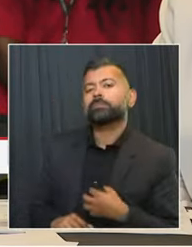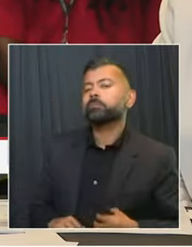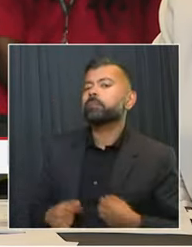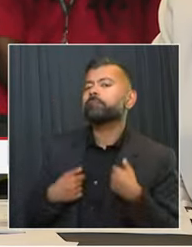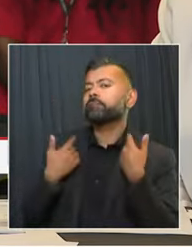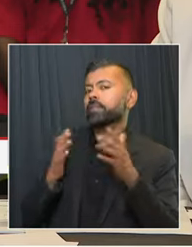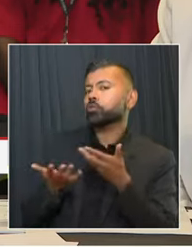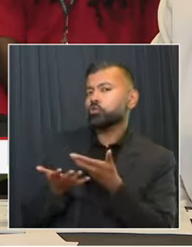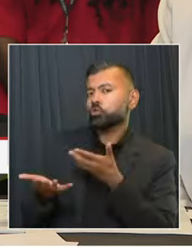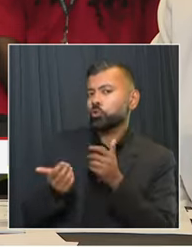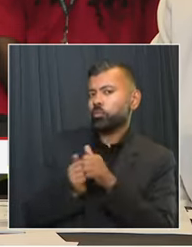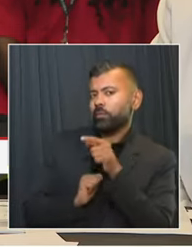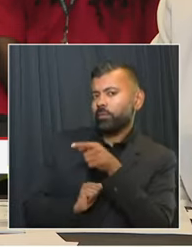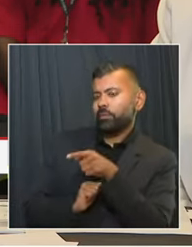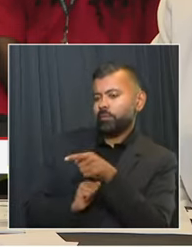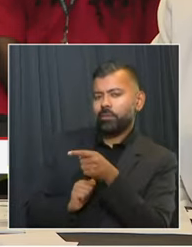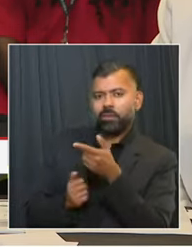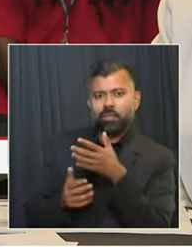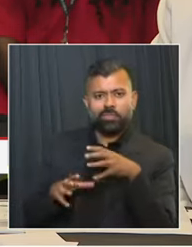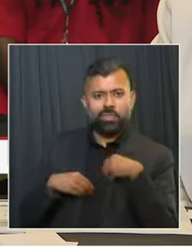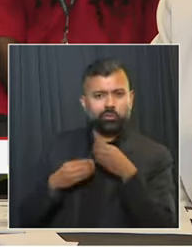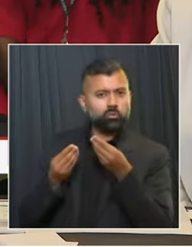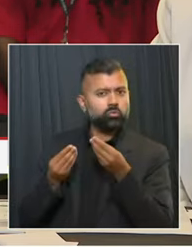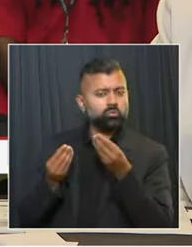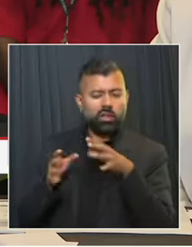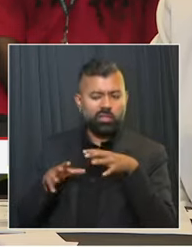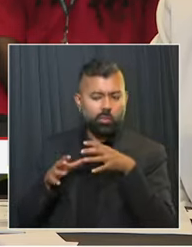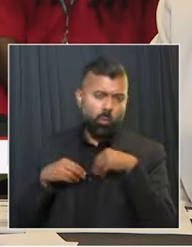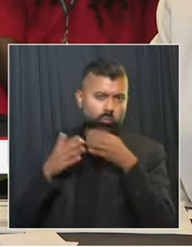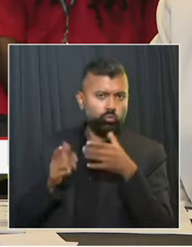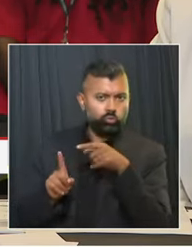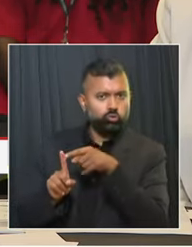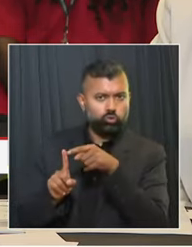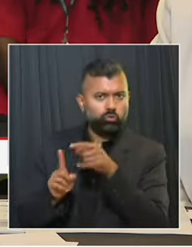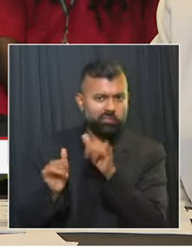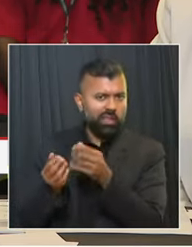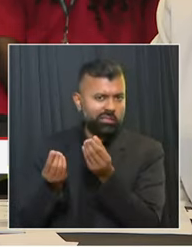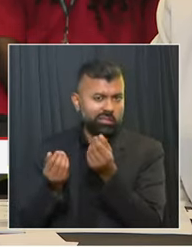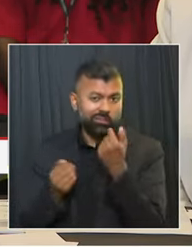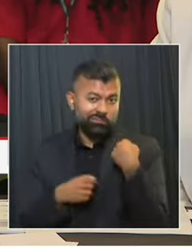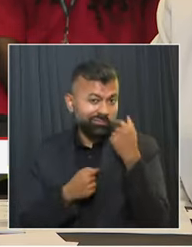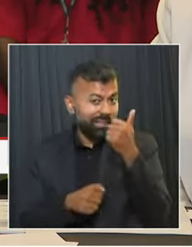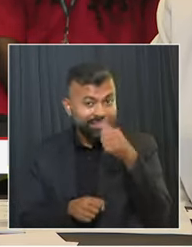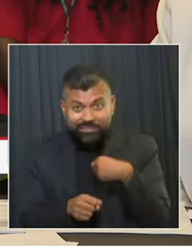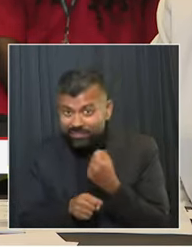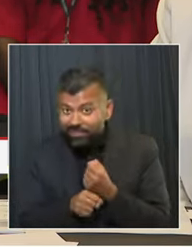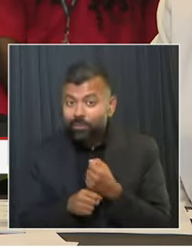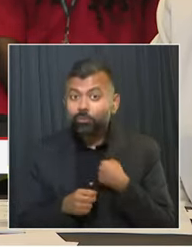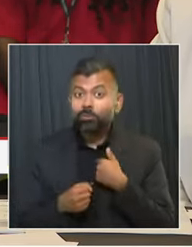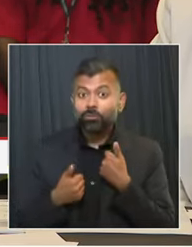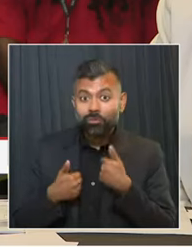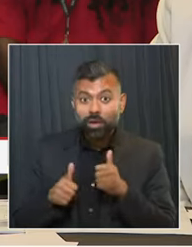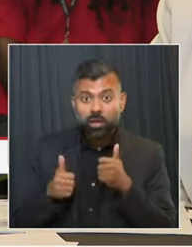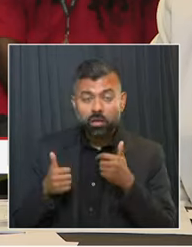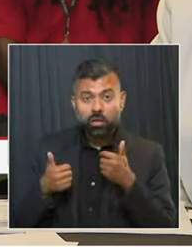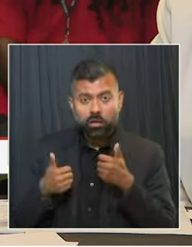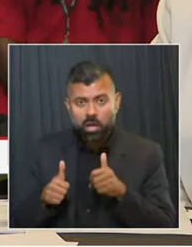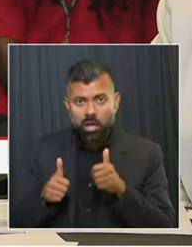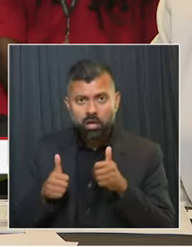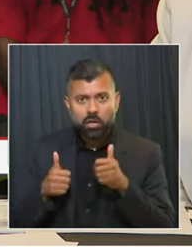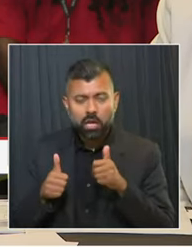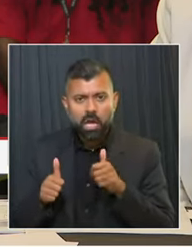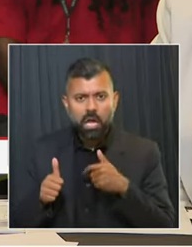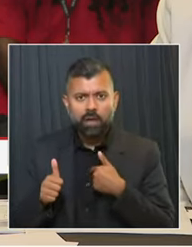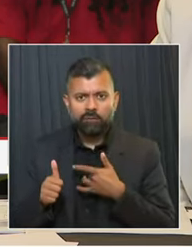10 years. We've had no movement on it, and quite frankly, the community and we are disgusted that it's in